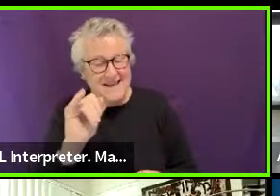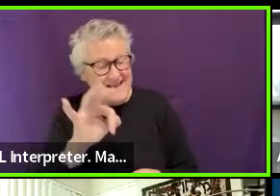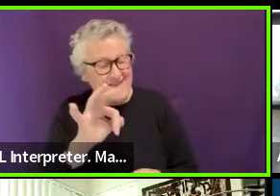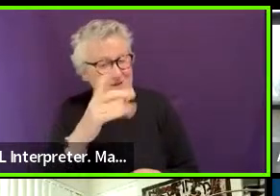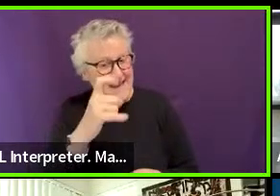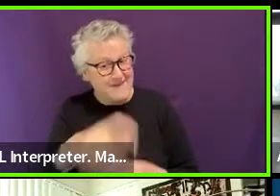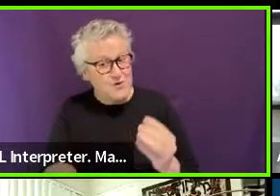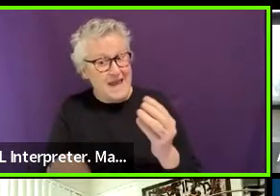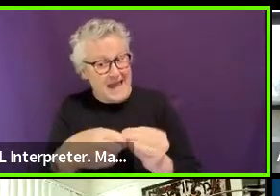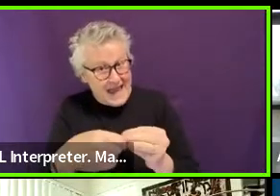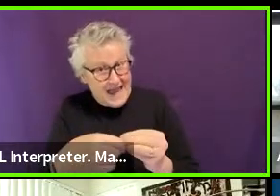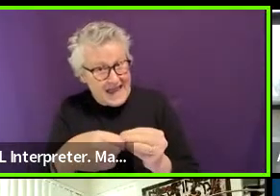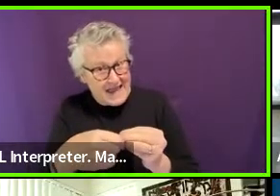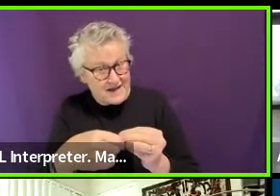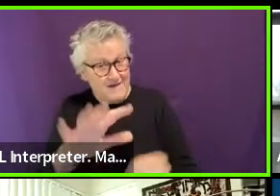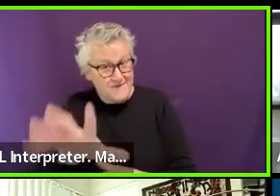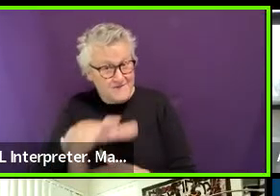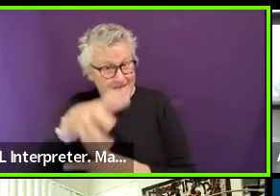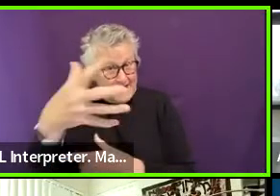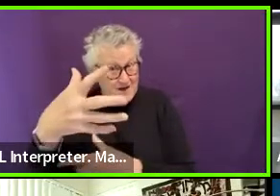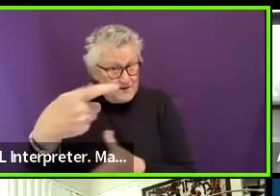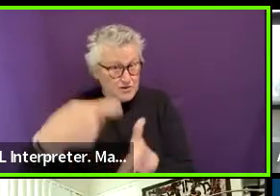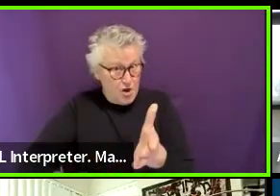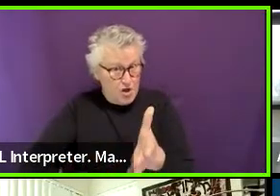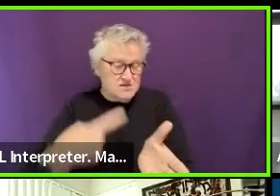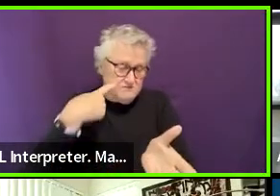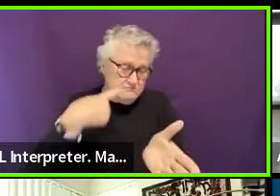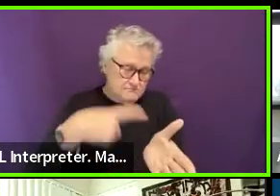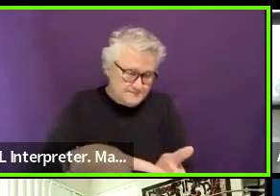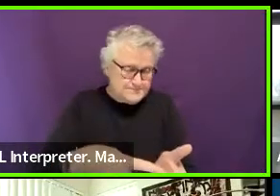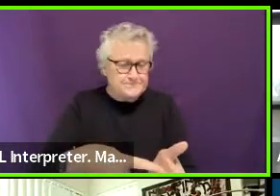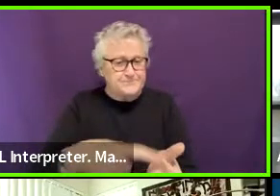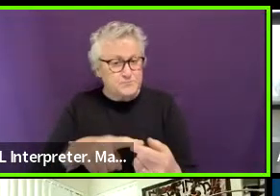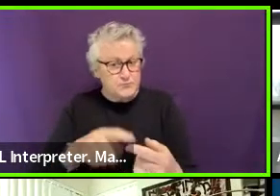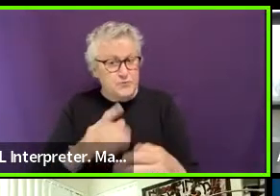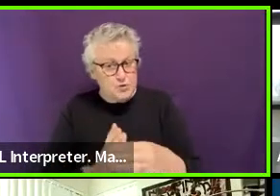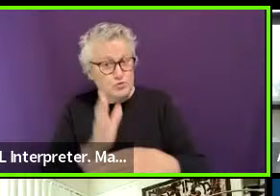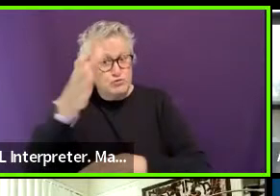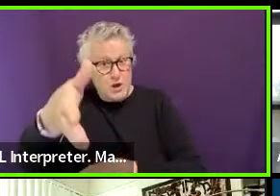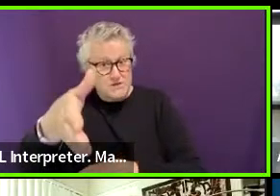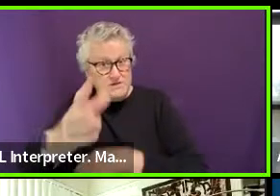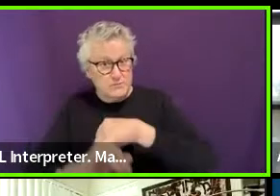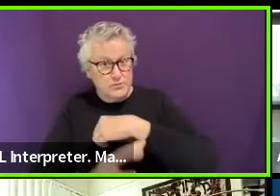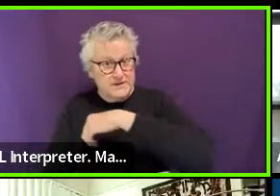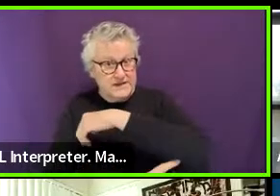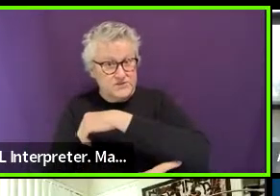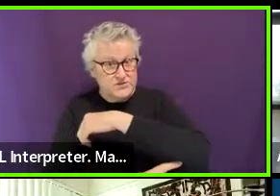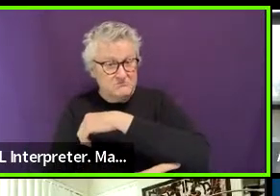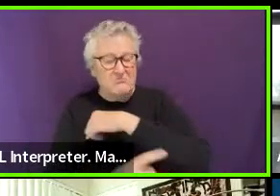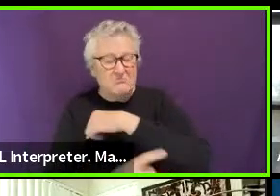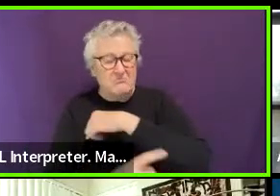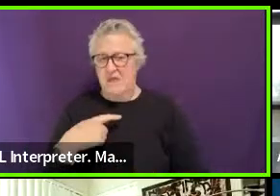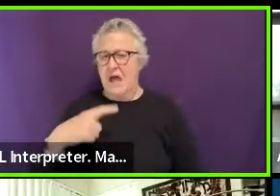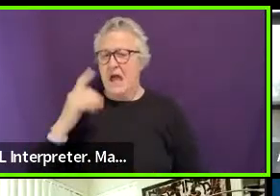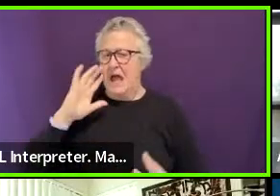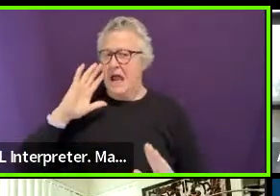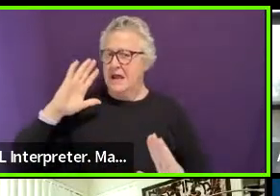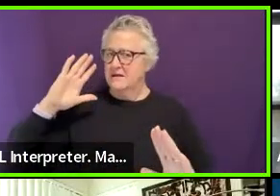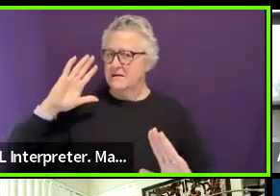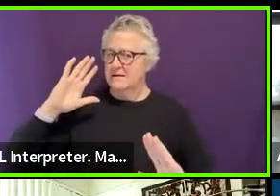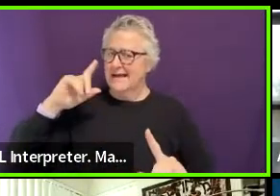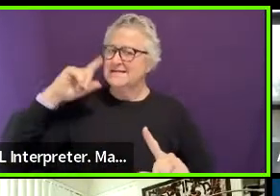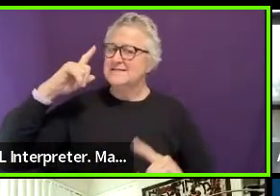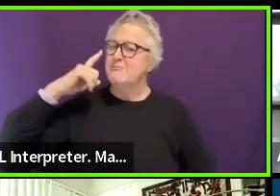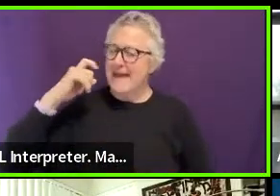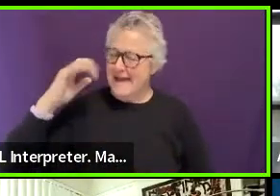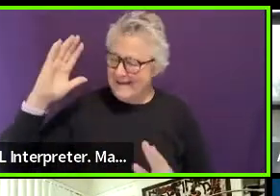lot less people crossing the bridge. And if this is really about improving transit access for people